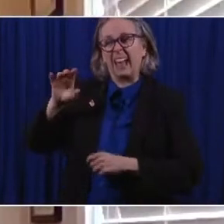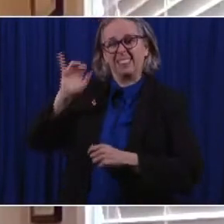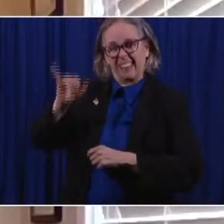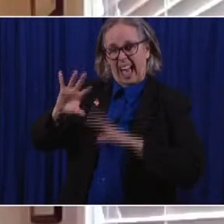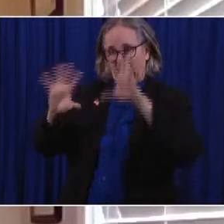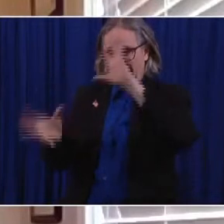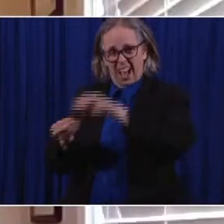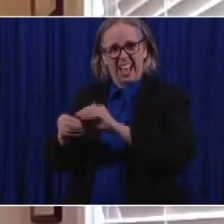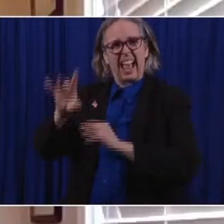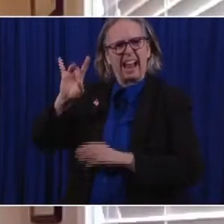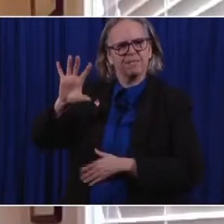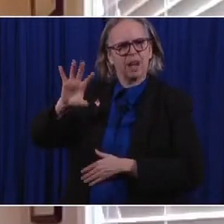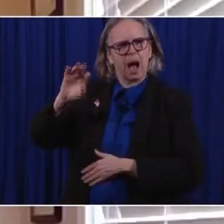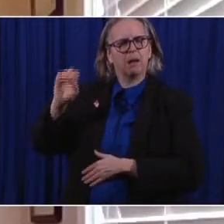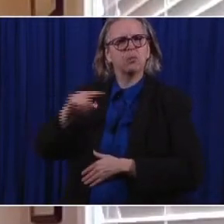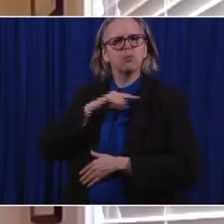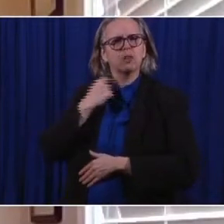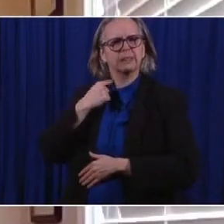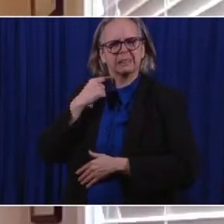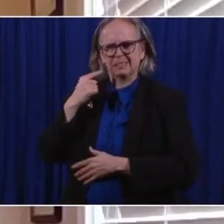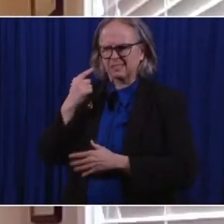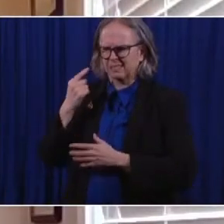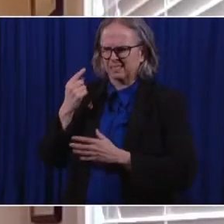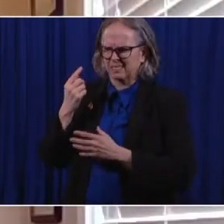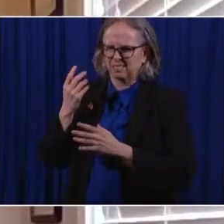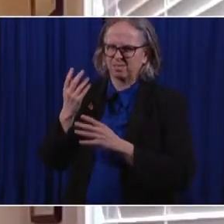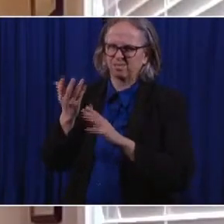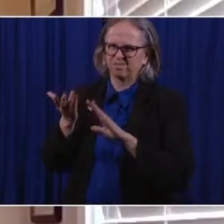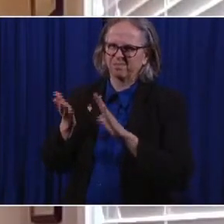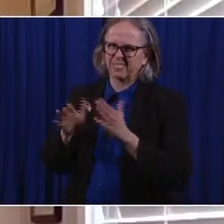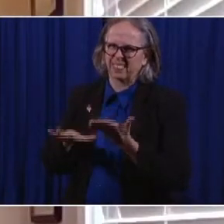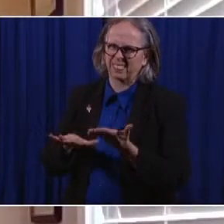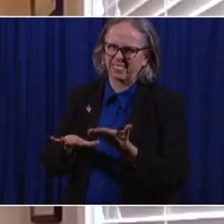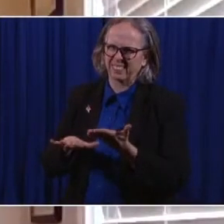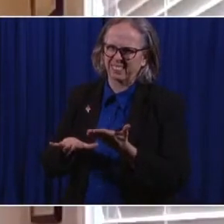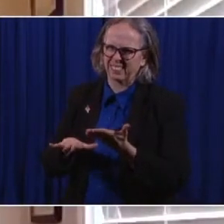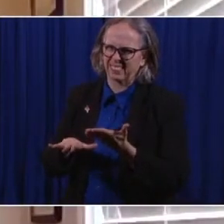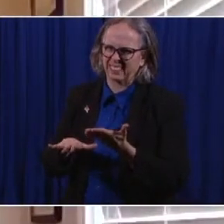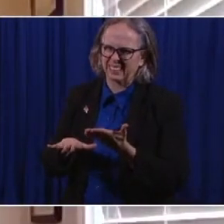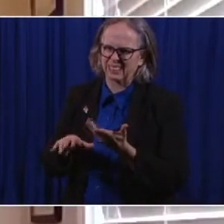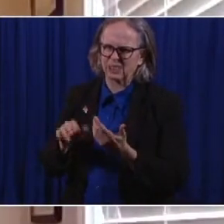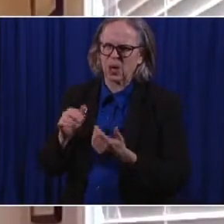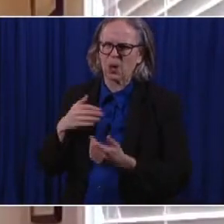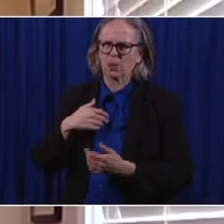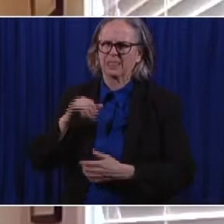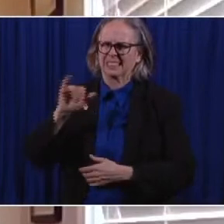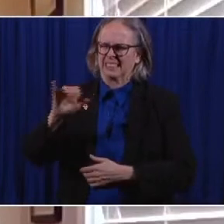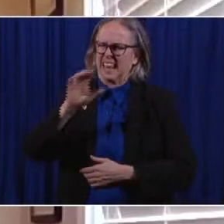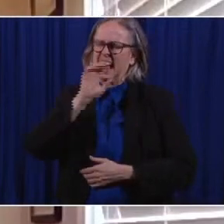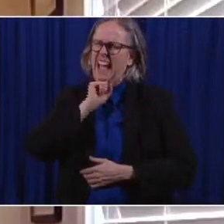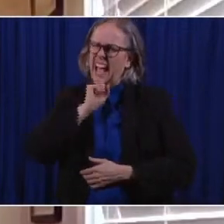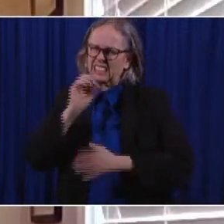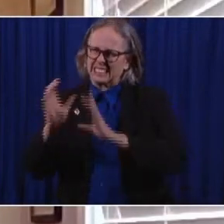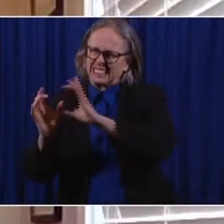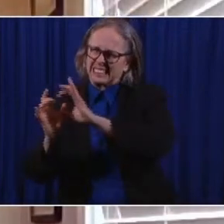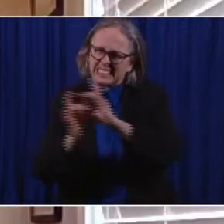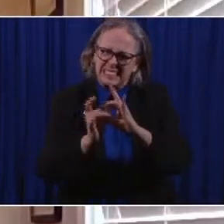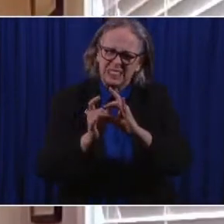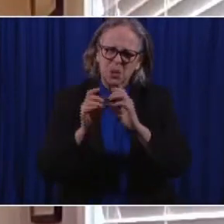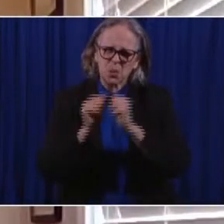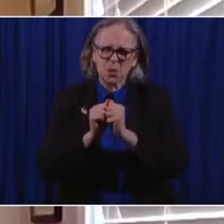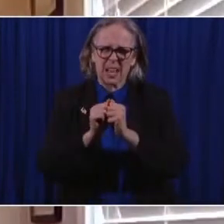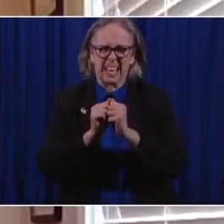risk. So that gives you an idea of how age is closely tied. So we have not